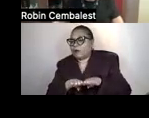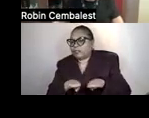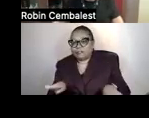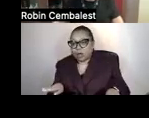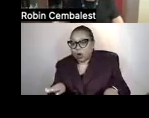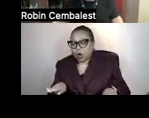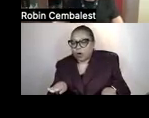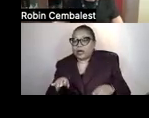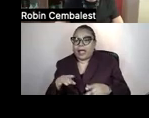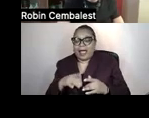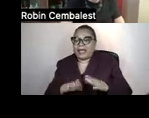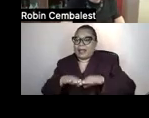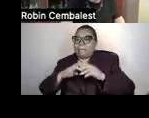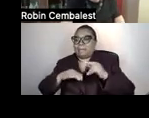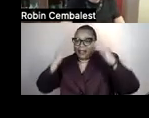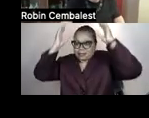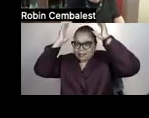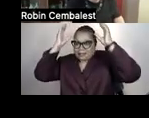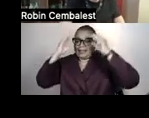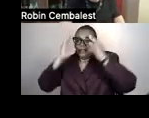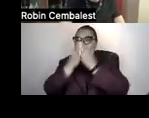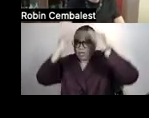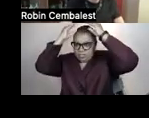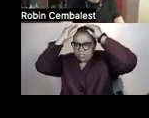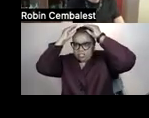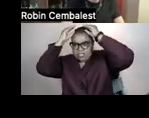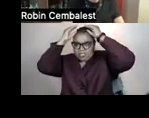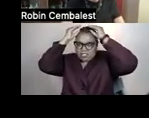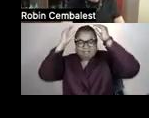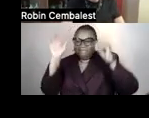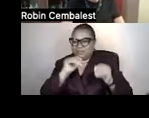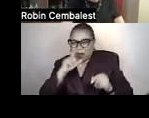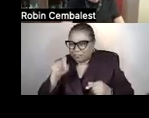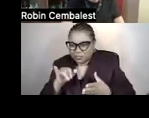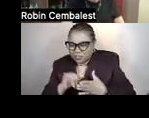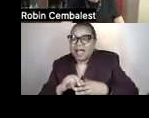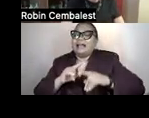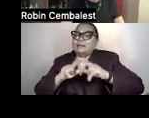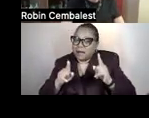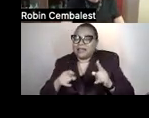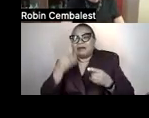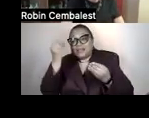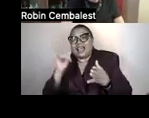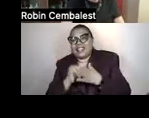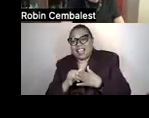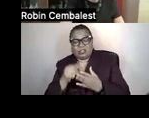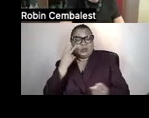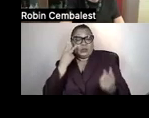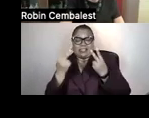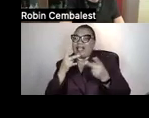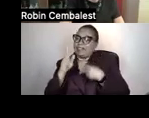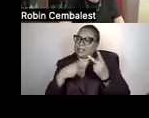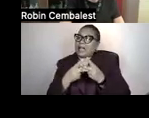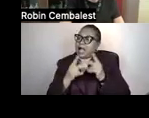and balance the book on your head like that Mindy So did over here. But I'm saying that you're seeing this kind